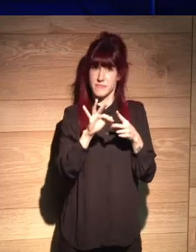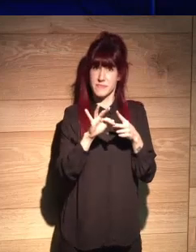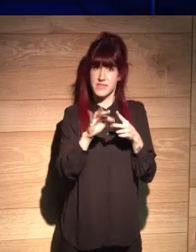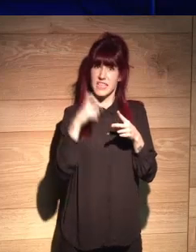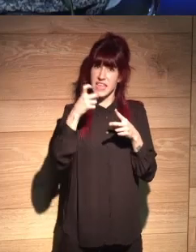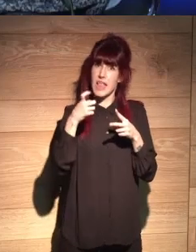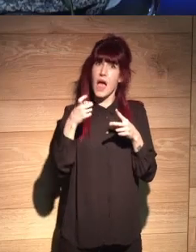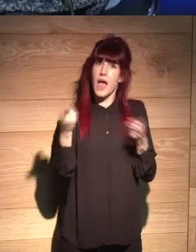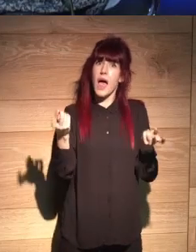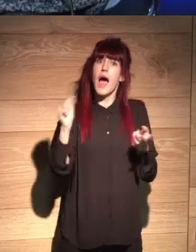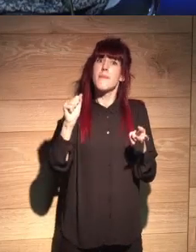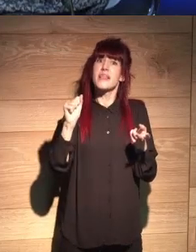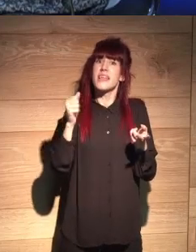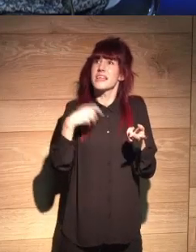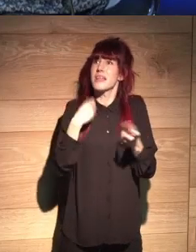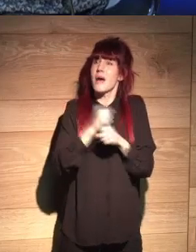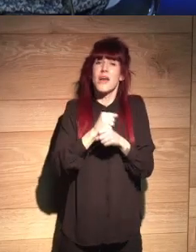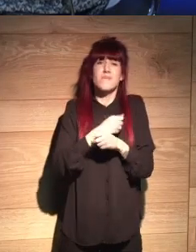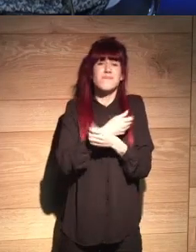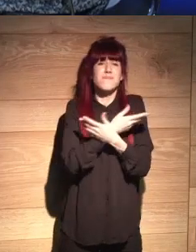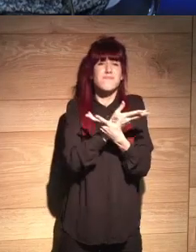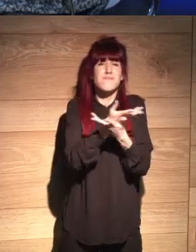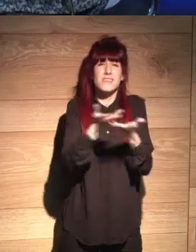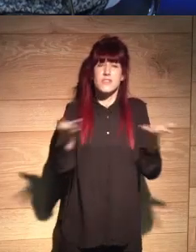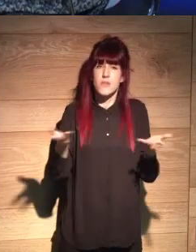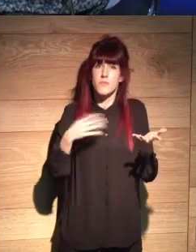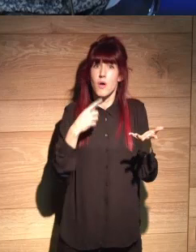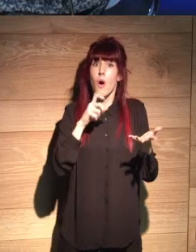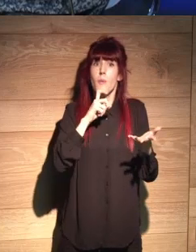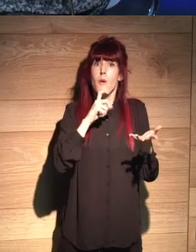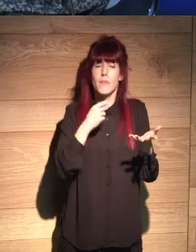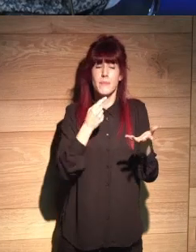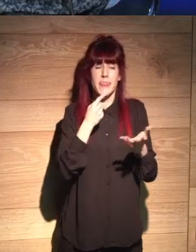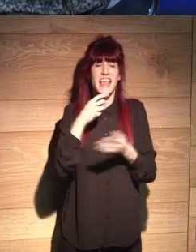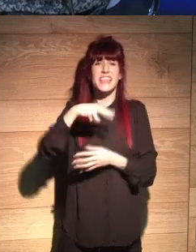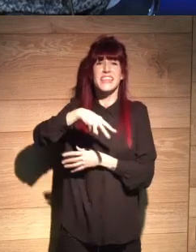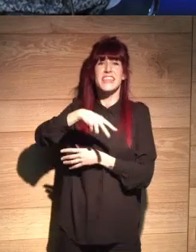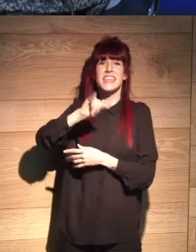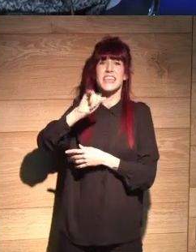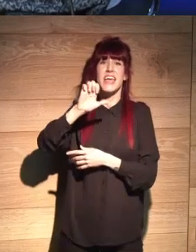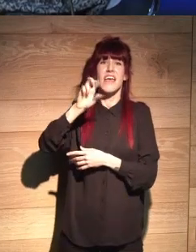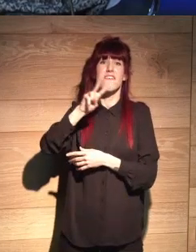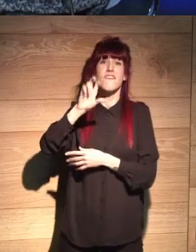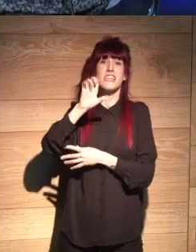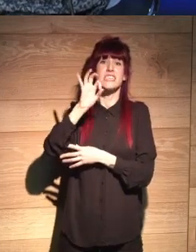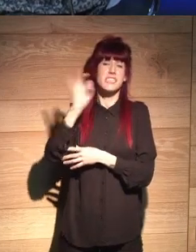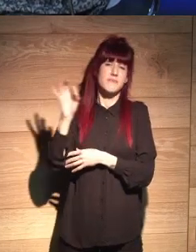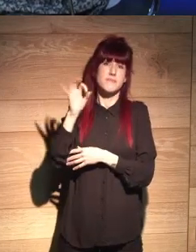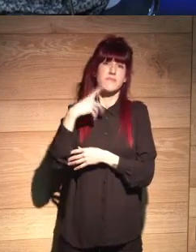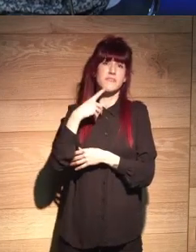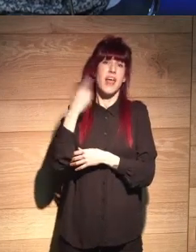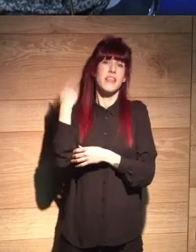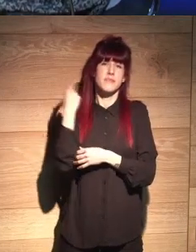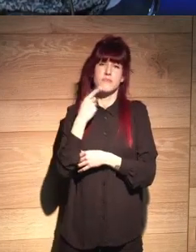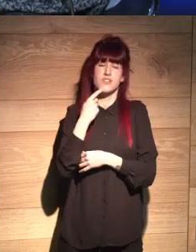two principles, basic principles, EMENER tries to achieve something. For